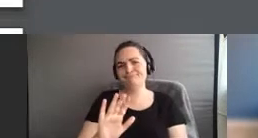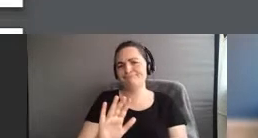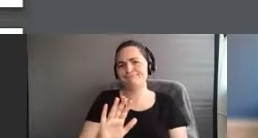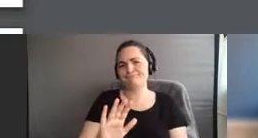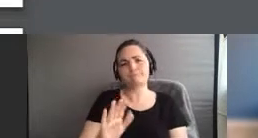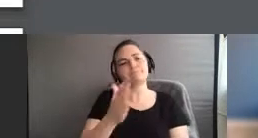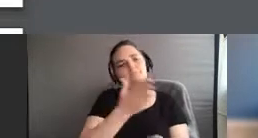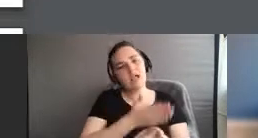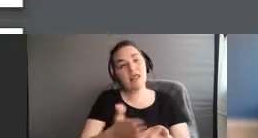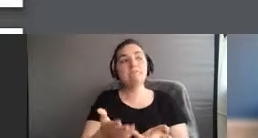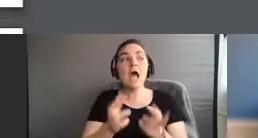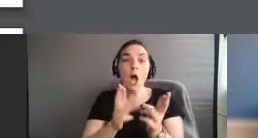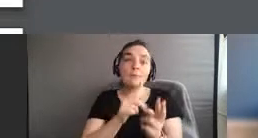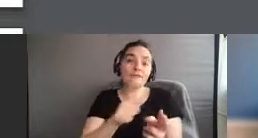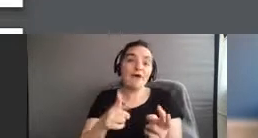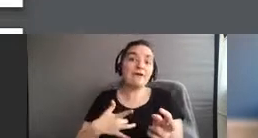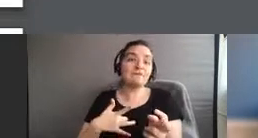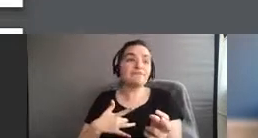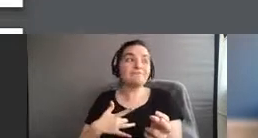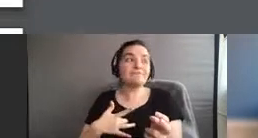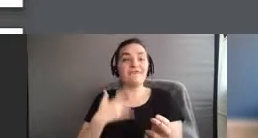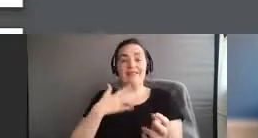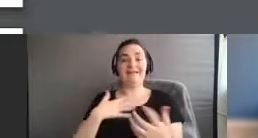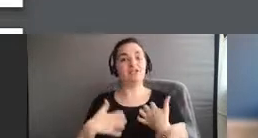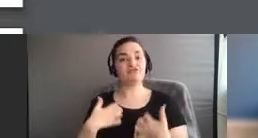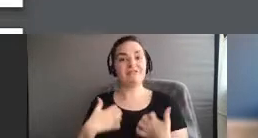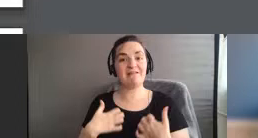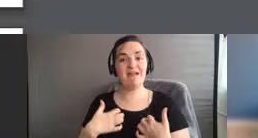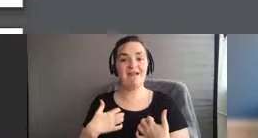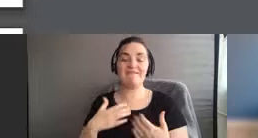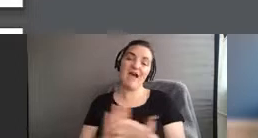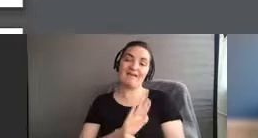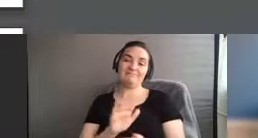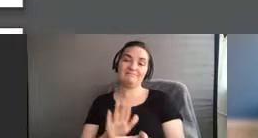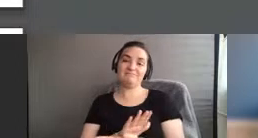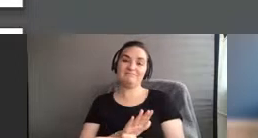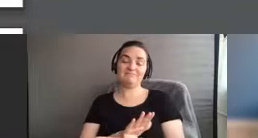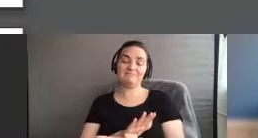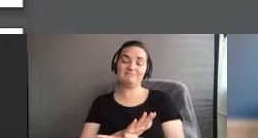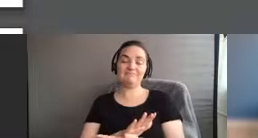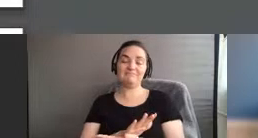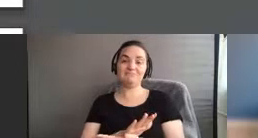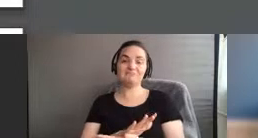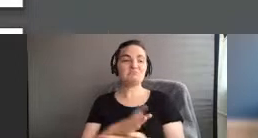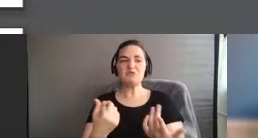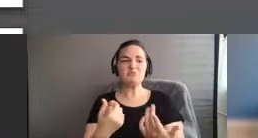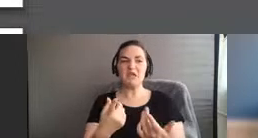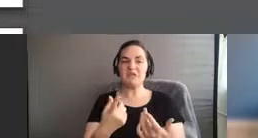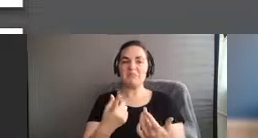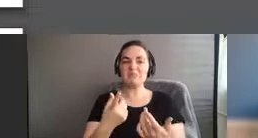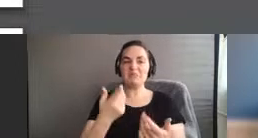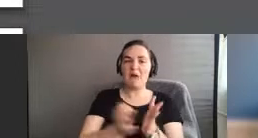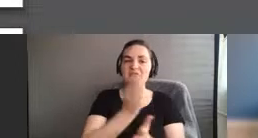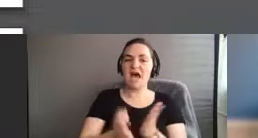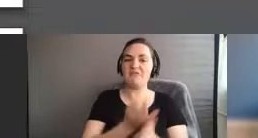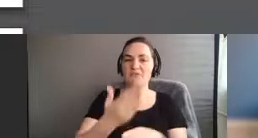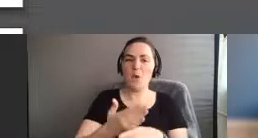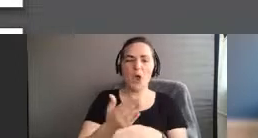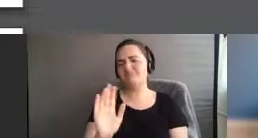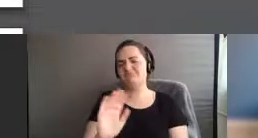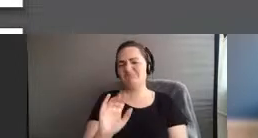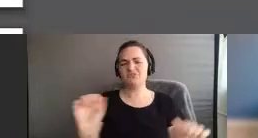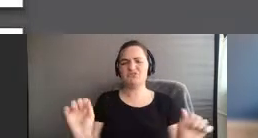kind of quite interesting and fun. They won't take you a long time. They'll be flagged up engagement tasks, and you have